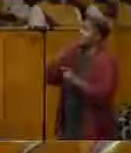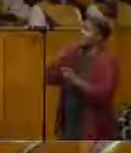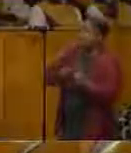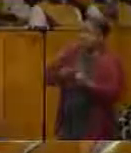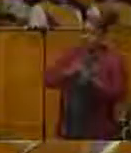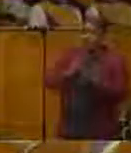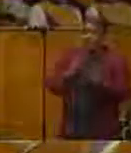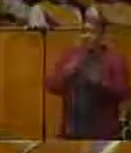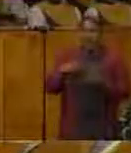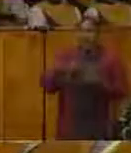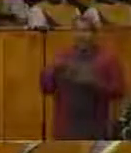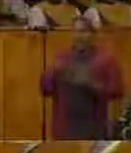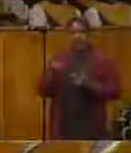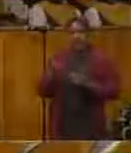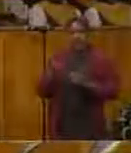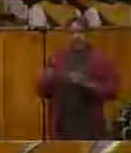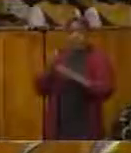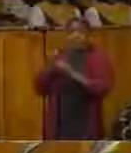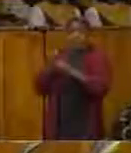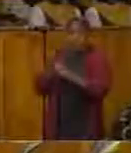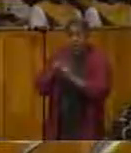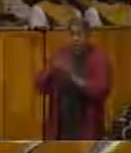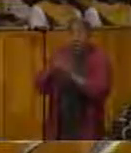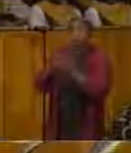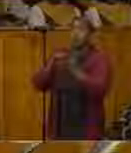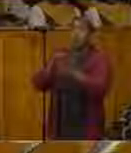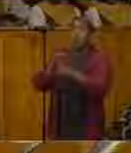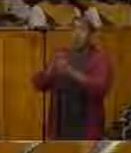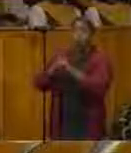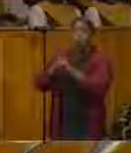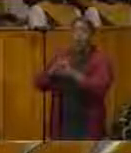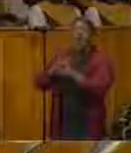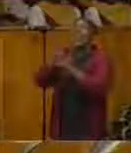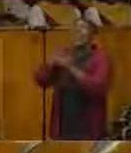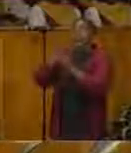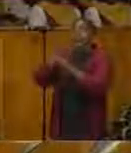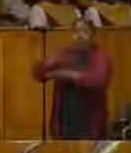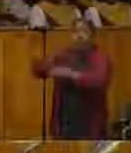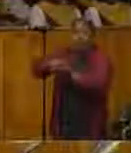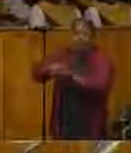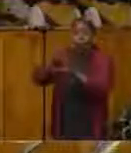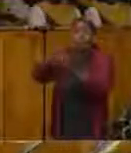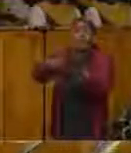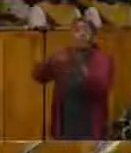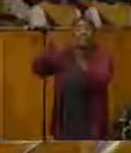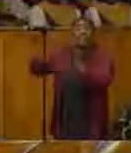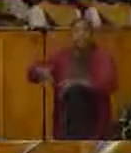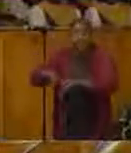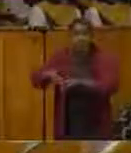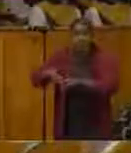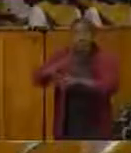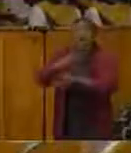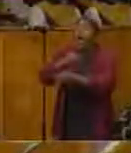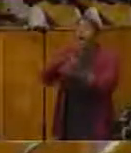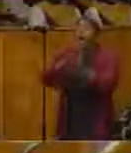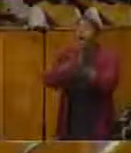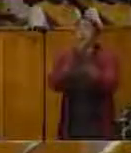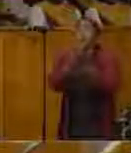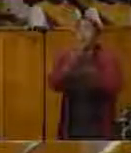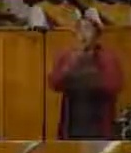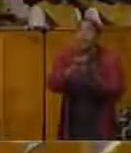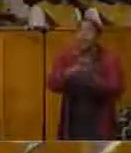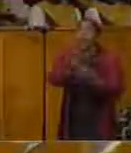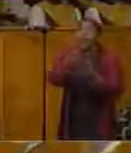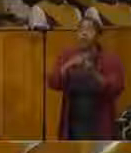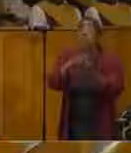got tithe, I've got mortgage, I've got student loan, and then I can spend on whatever I have. And the Bible says that when